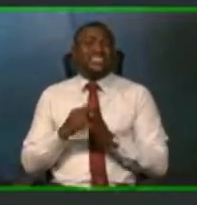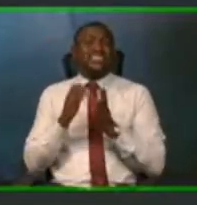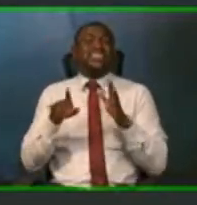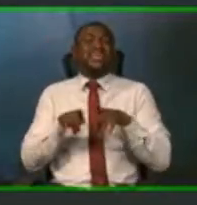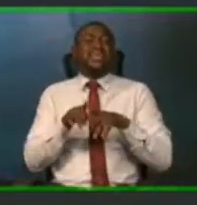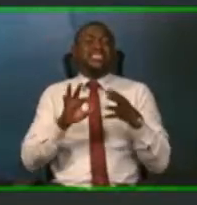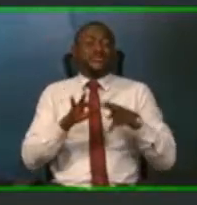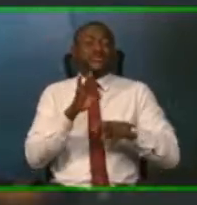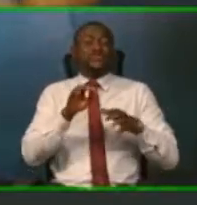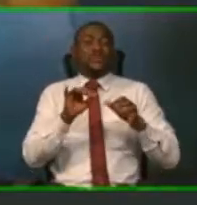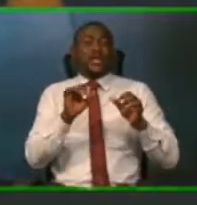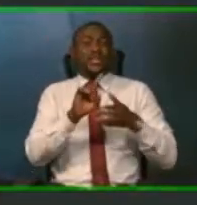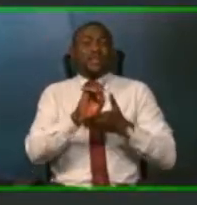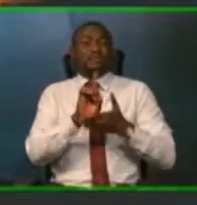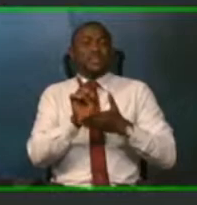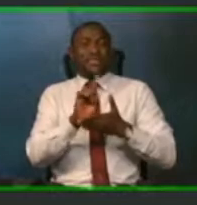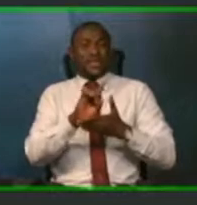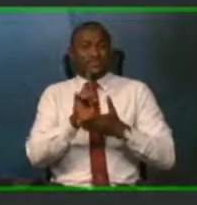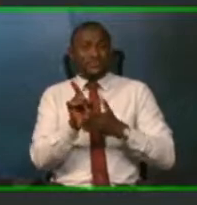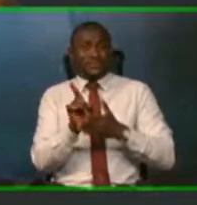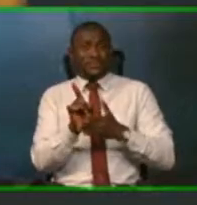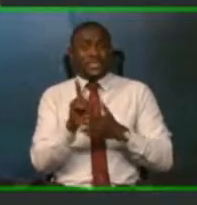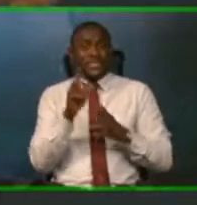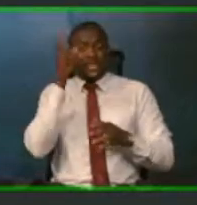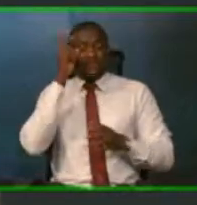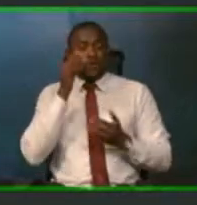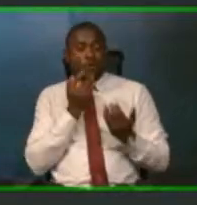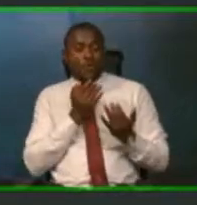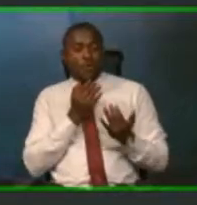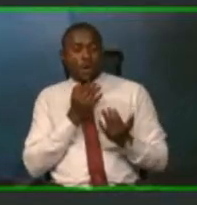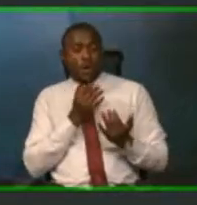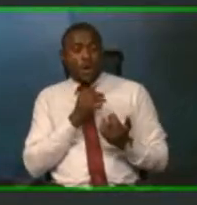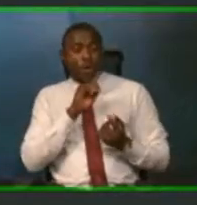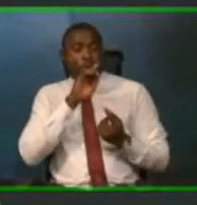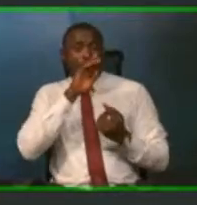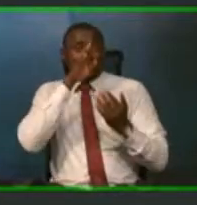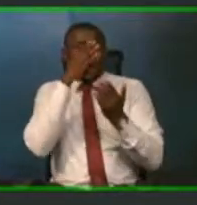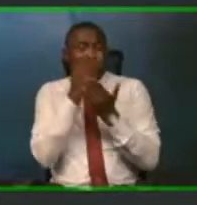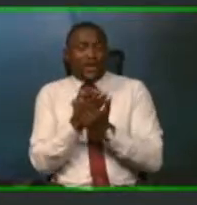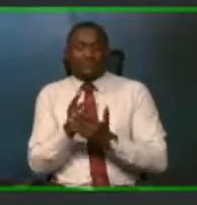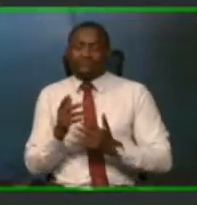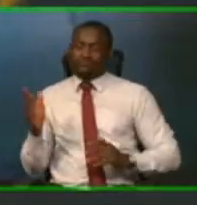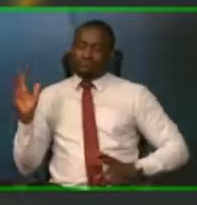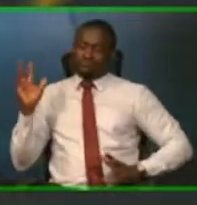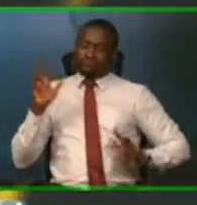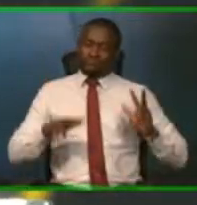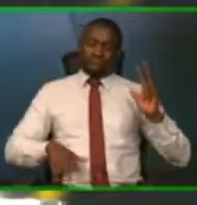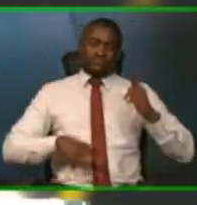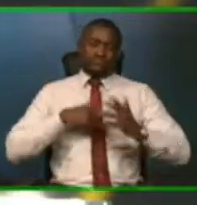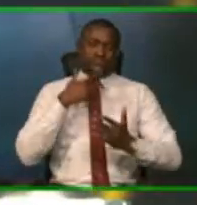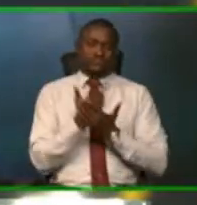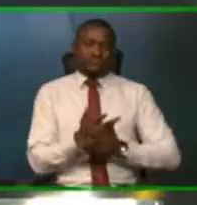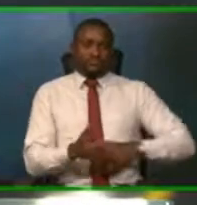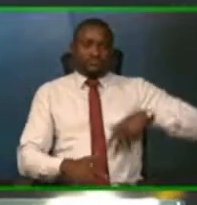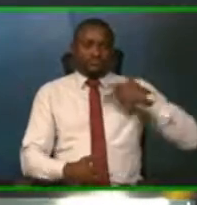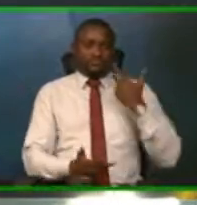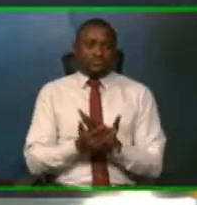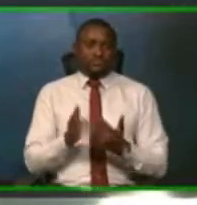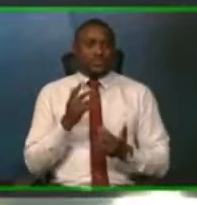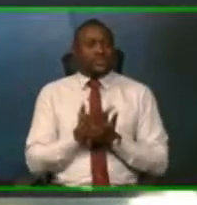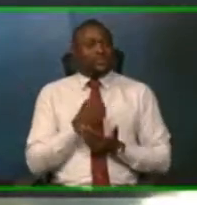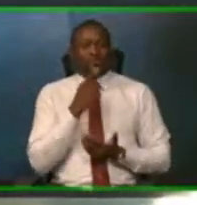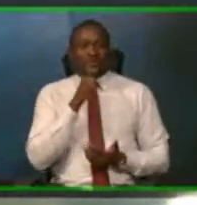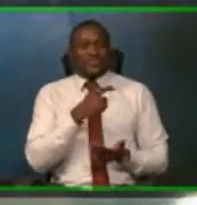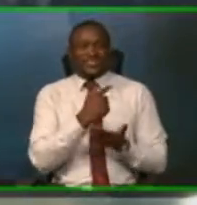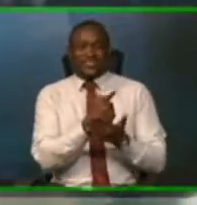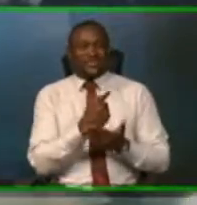The devil is watching you. When you strike that chord, here they come. There has to be a system of negotiating your